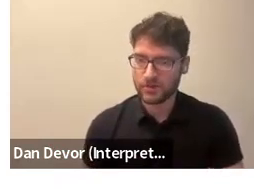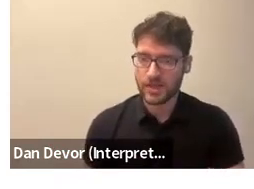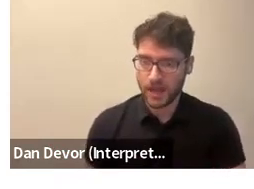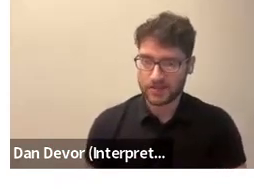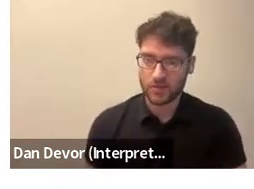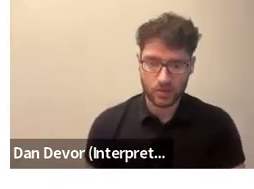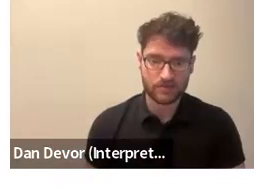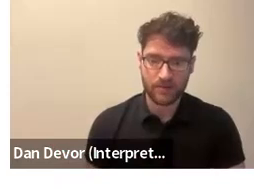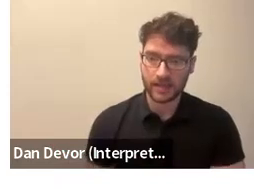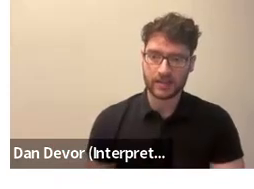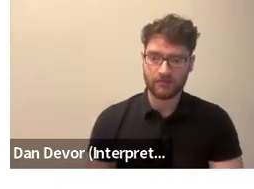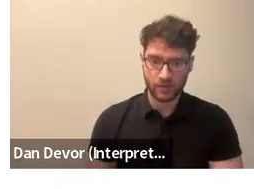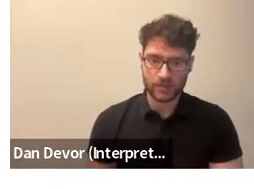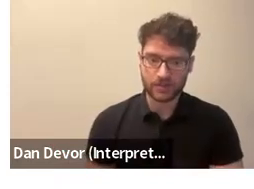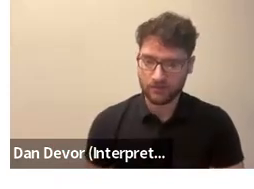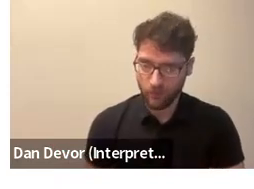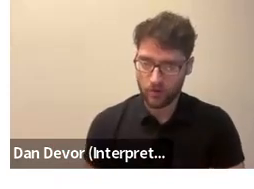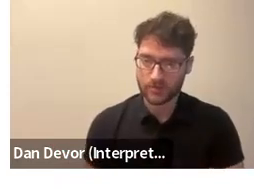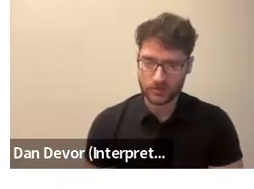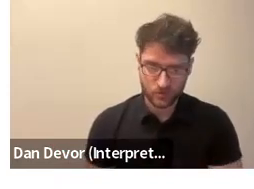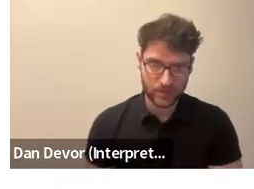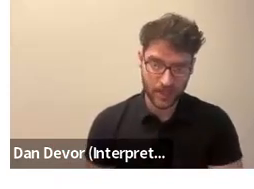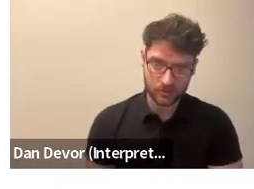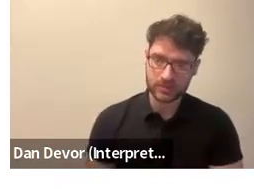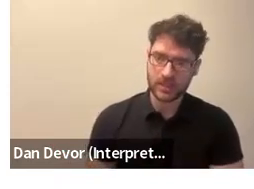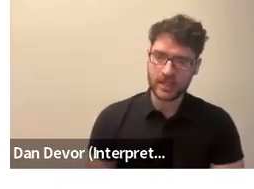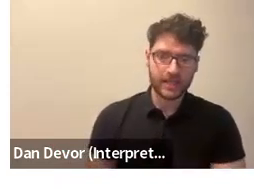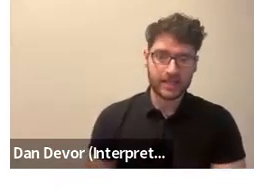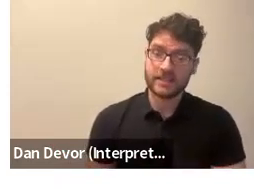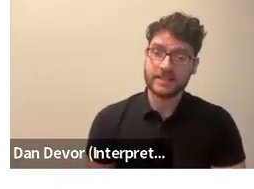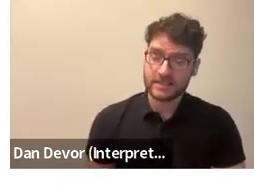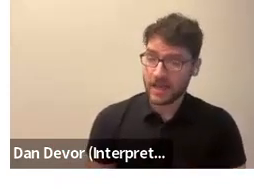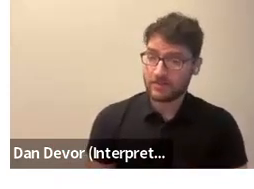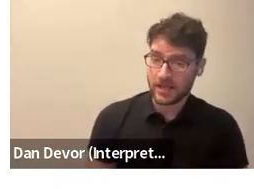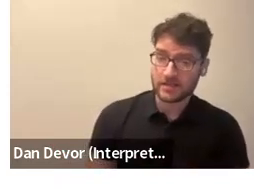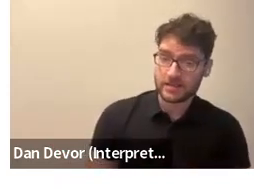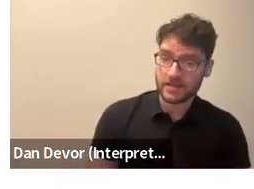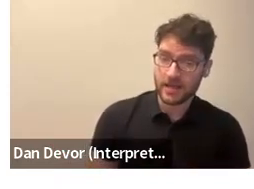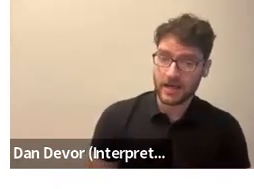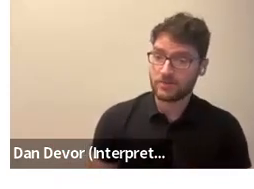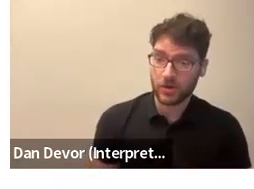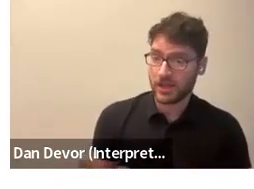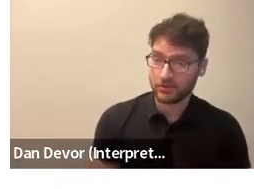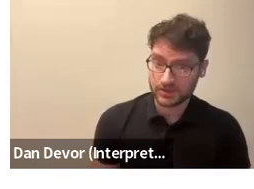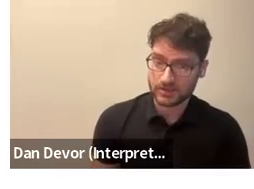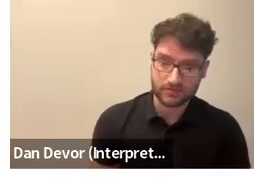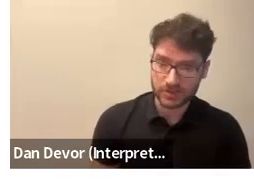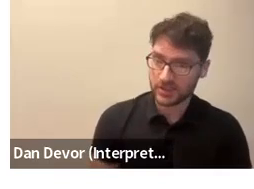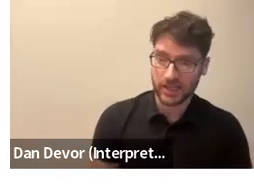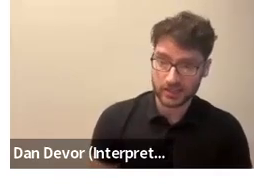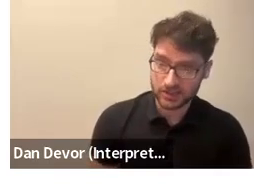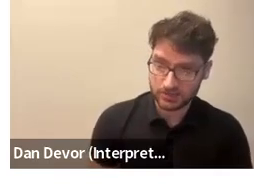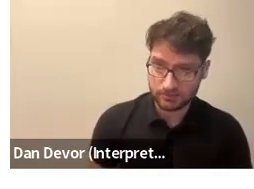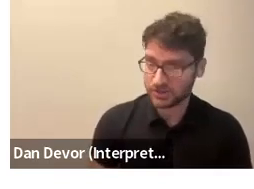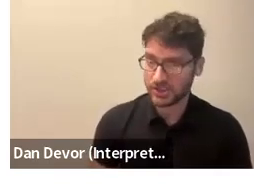he proposed that ASL was in fact a fully formed human language in the same sense as spoken languages,